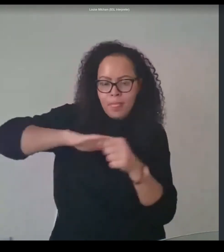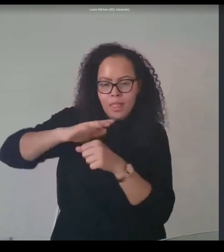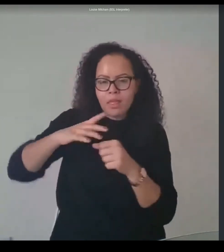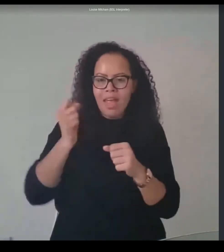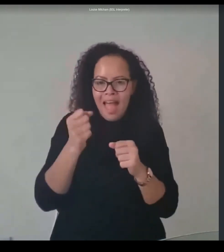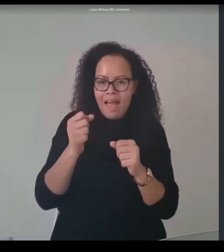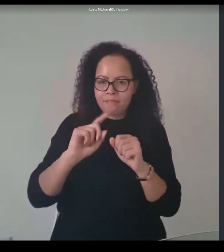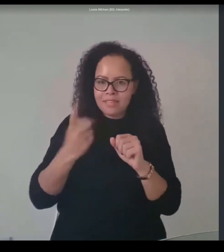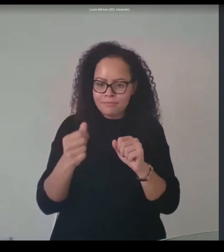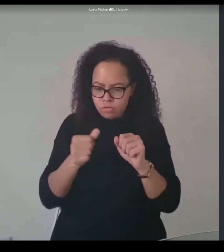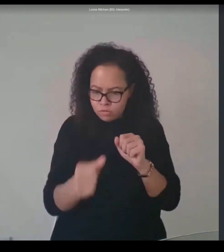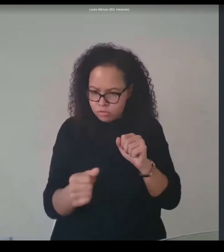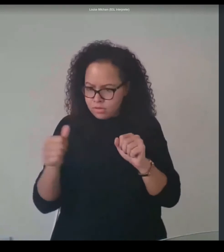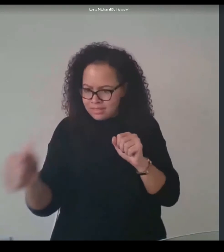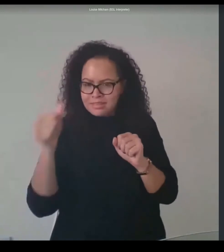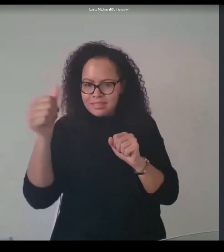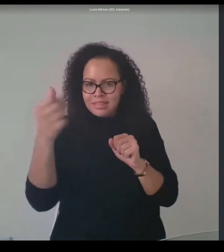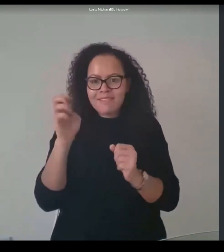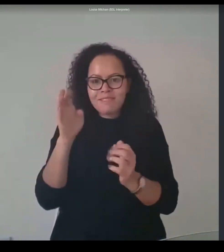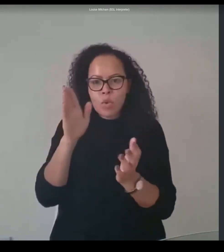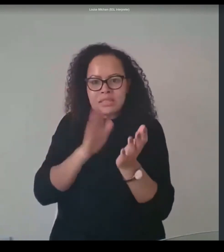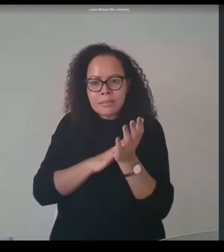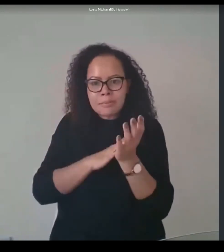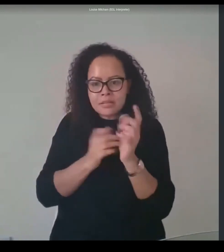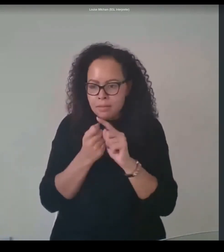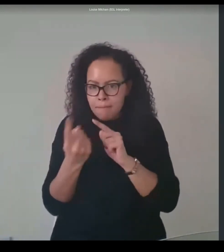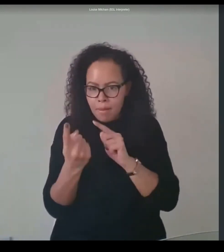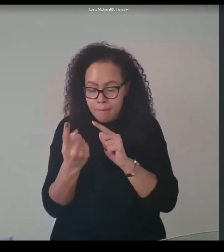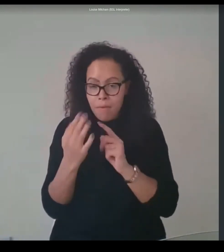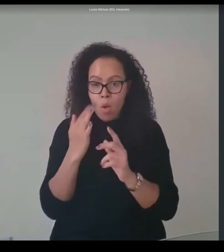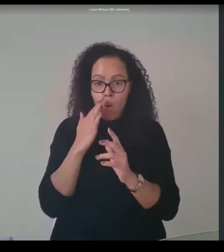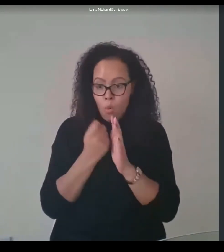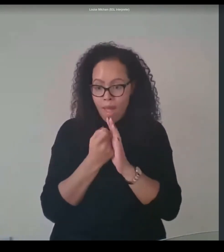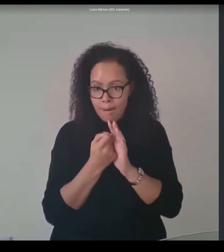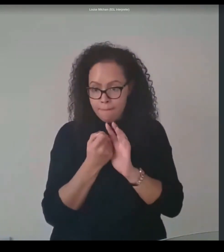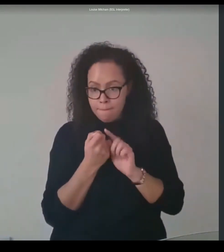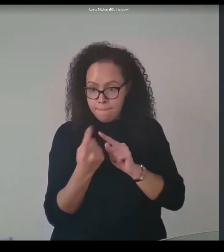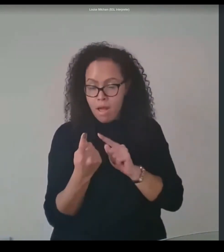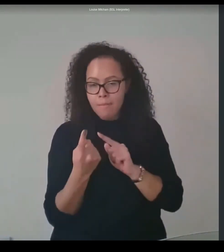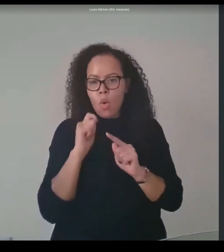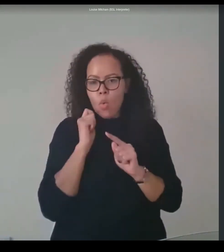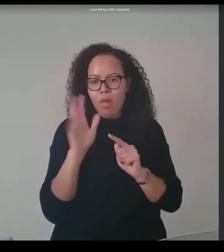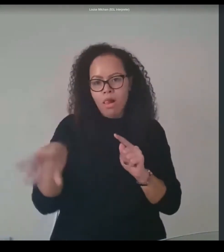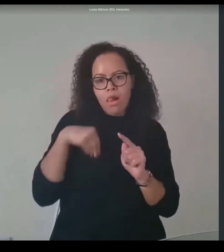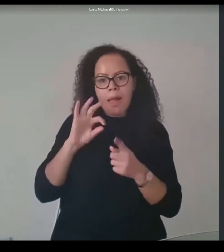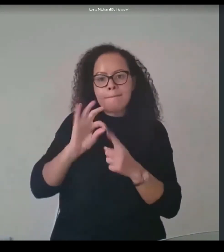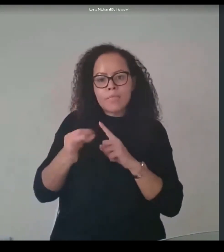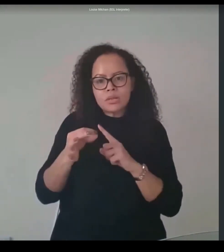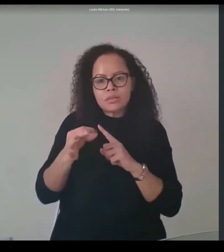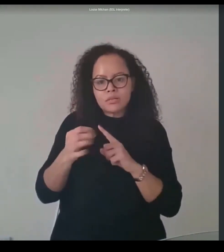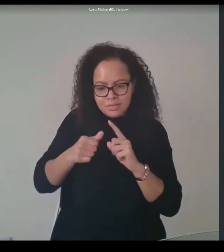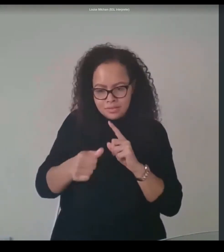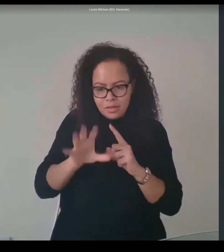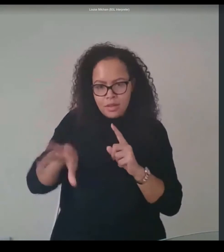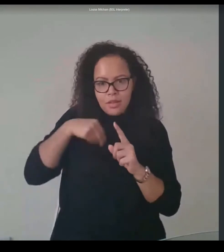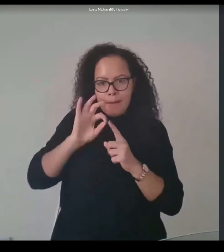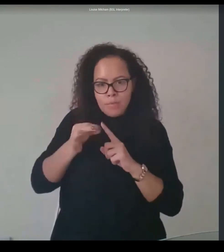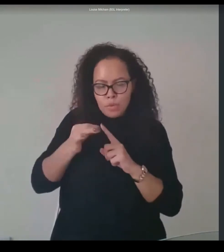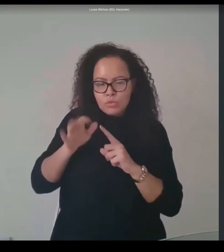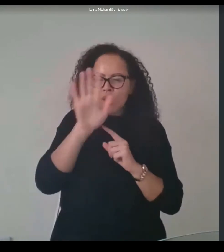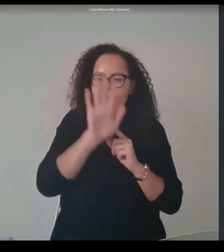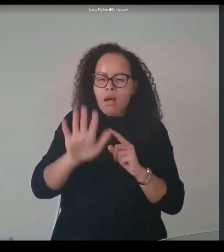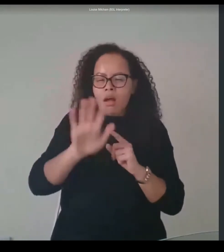tag. So once you're within that 40 meter radius, you collect the points assigned to that tag. And on average, each point is around 10 points